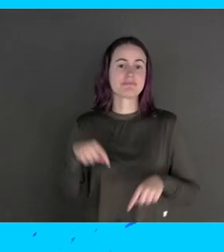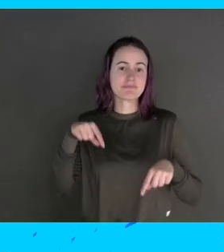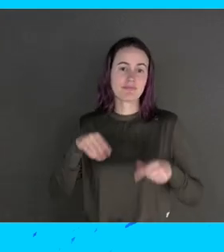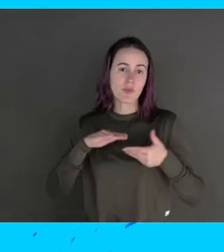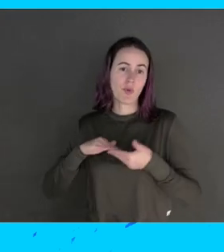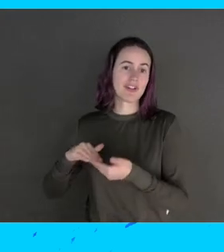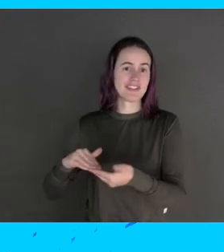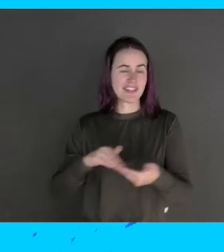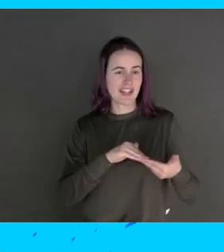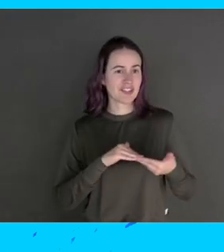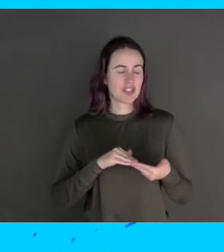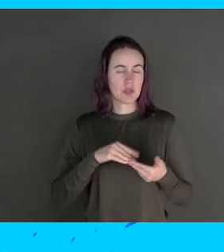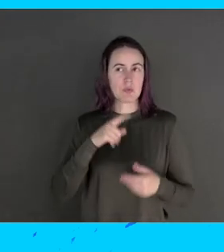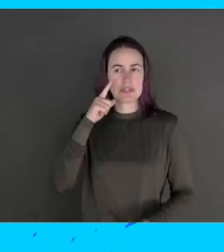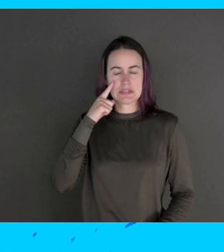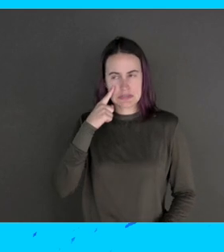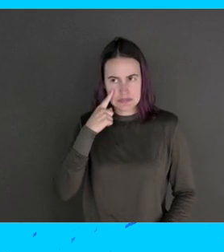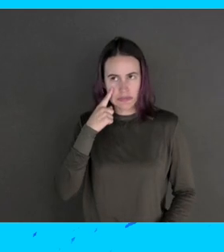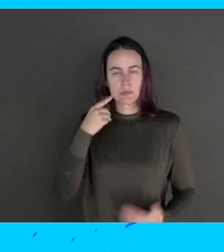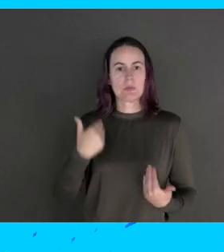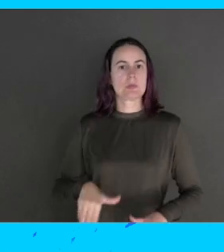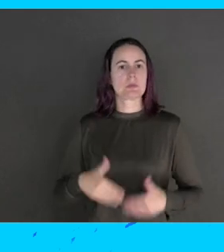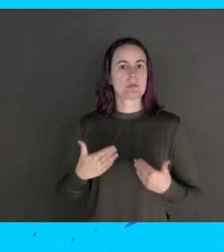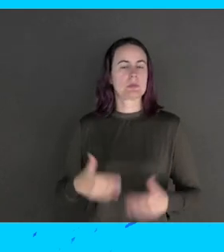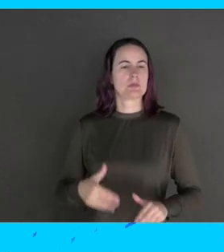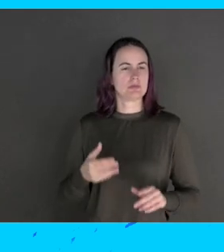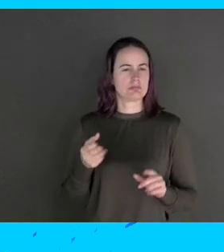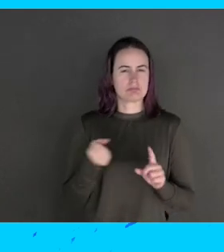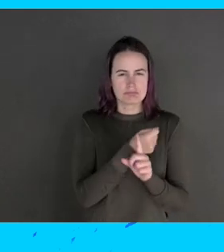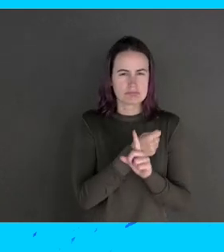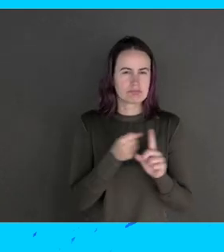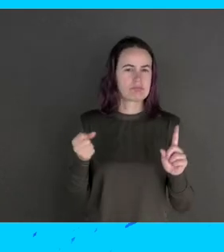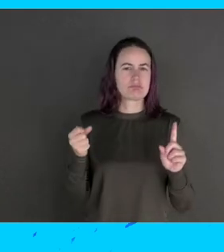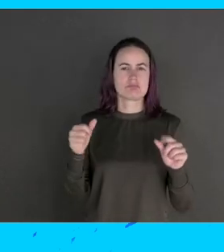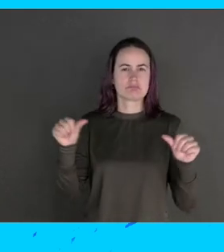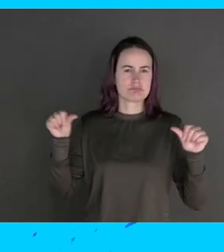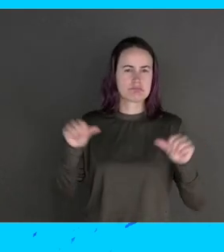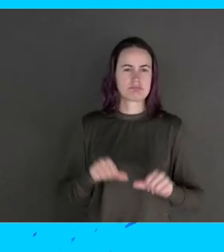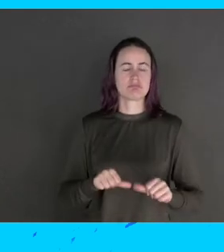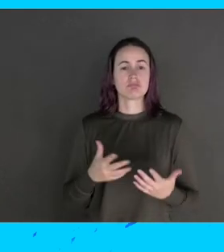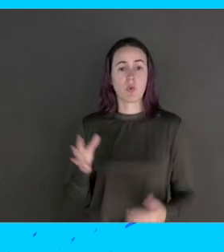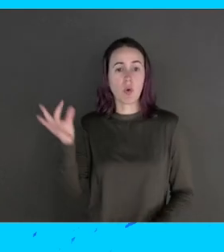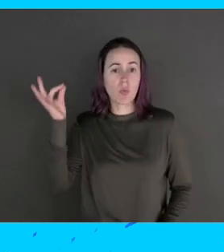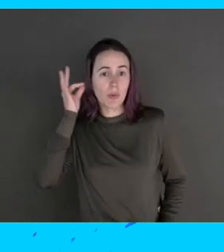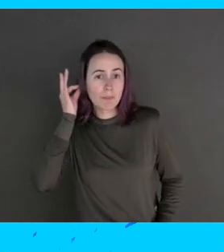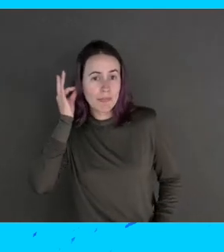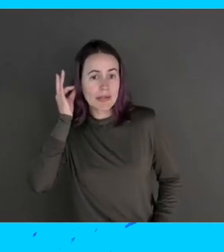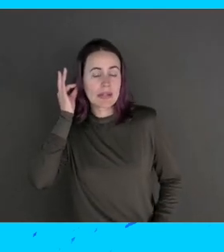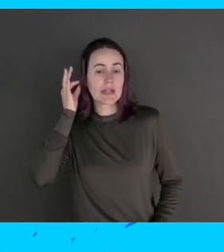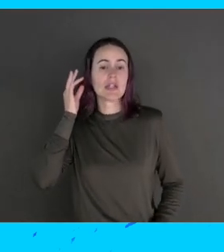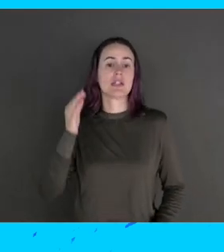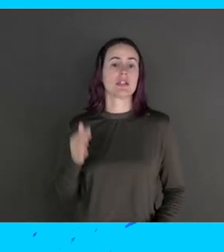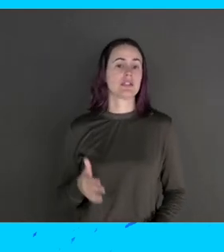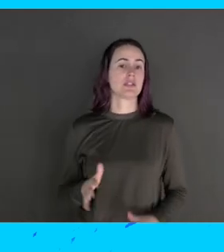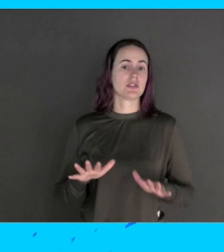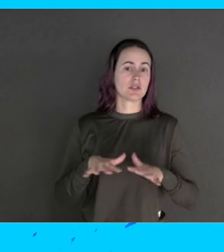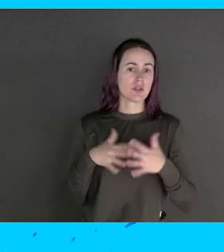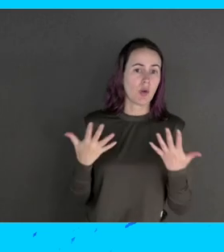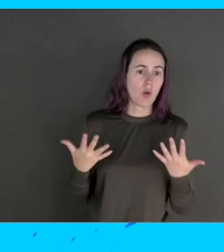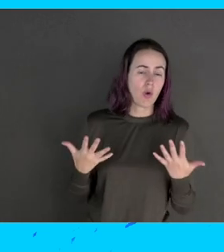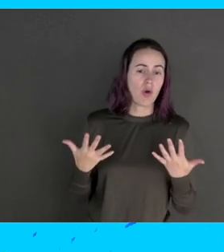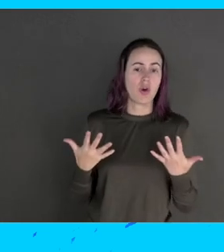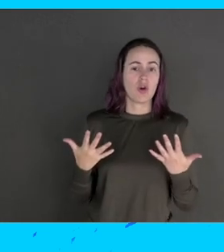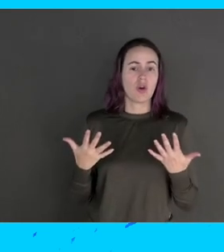recognize the violences that exist for different reasons, for being a woman or having more difficulty